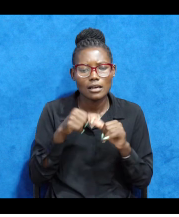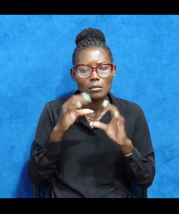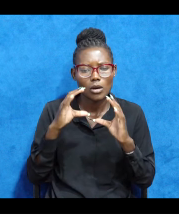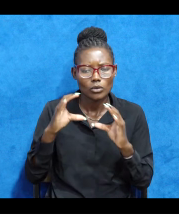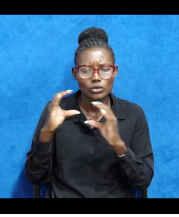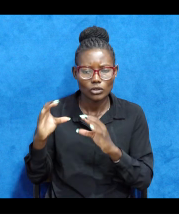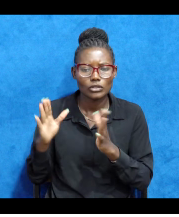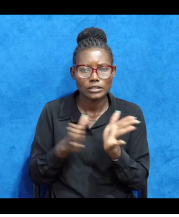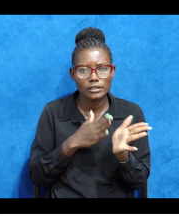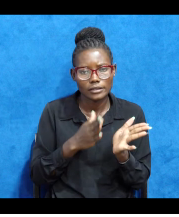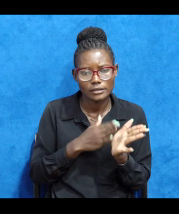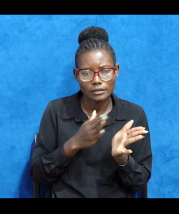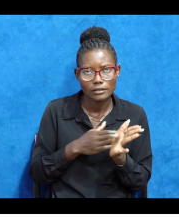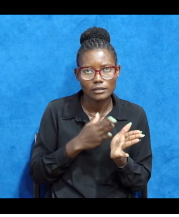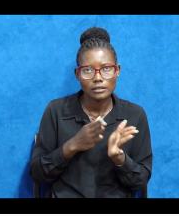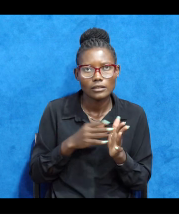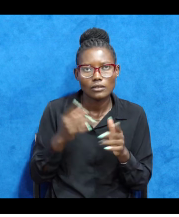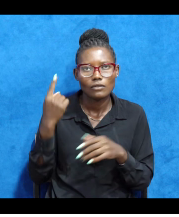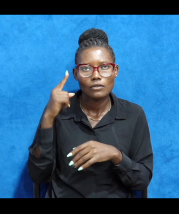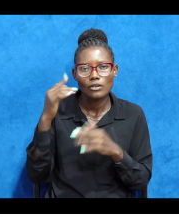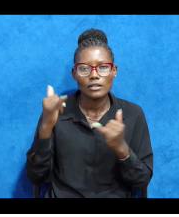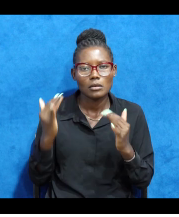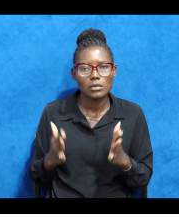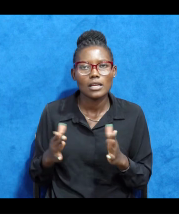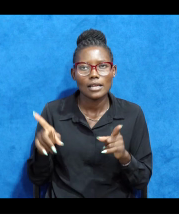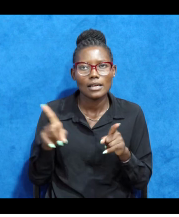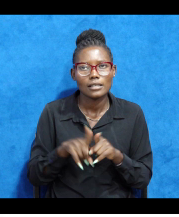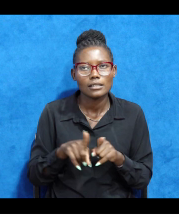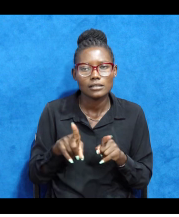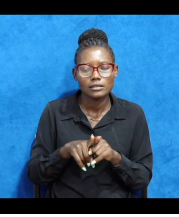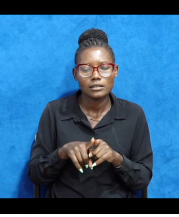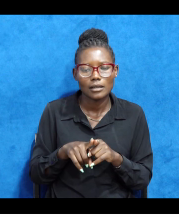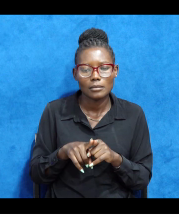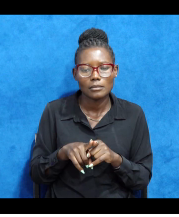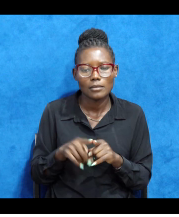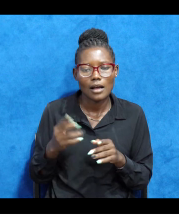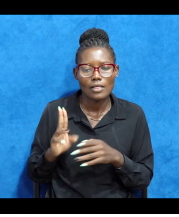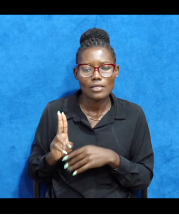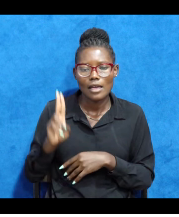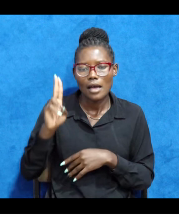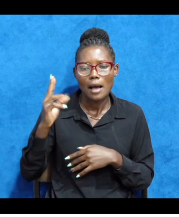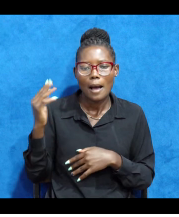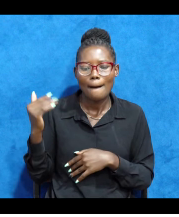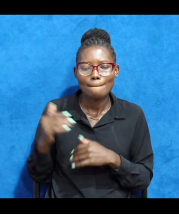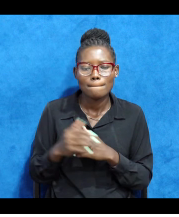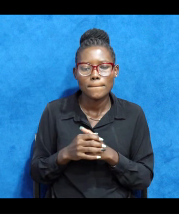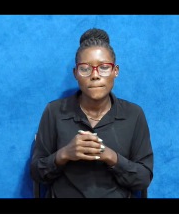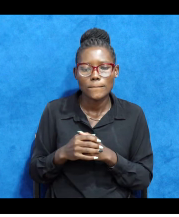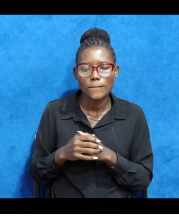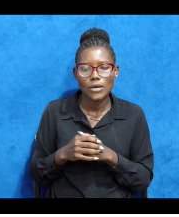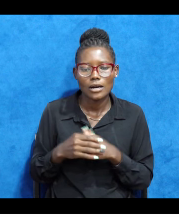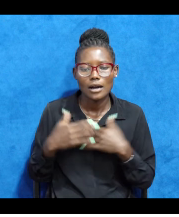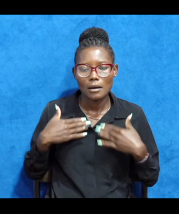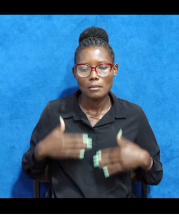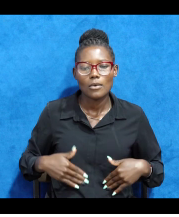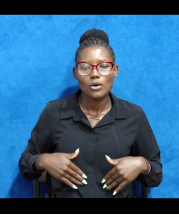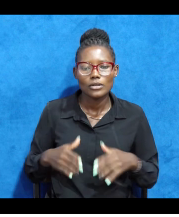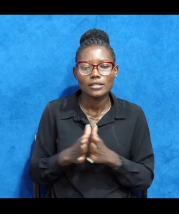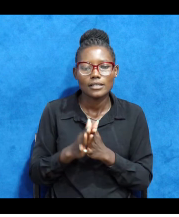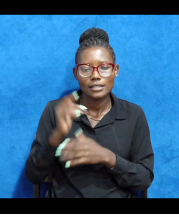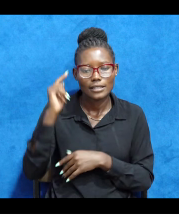these higher blocks, the above knee blocks, we're going to see a high rate of force development, and we're going to exaggerate